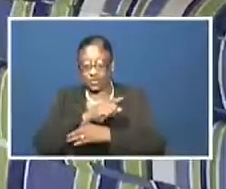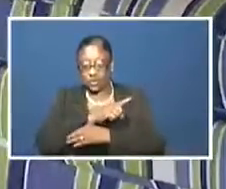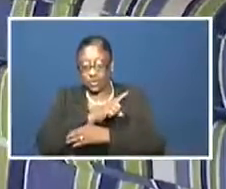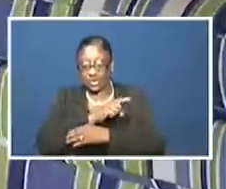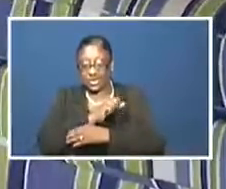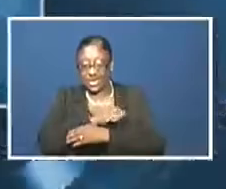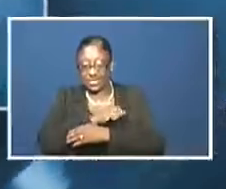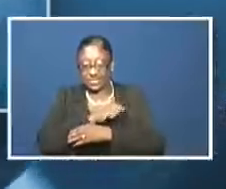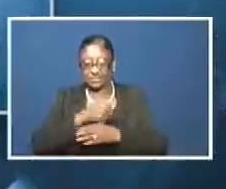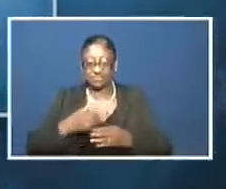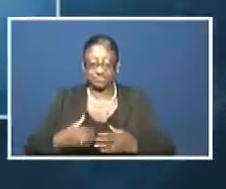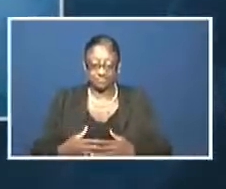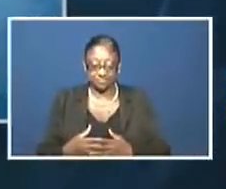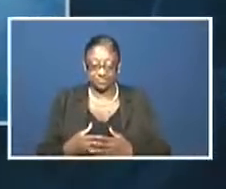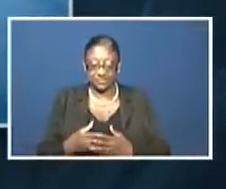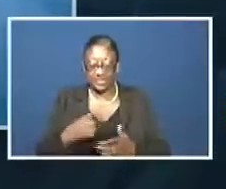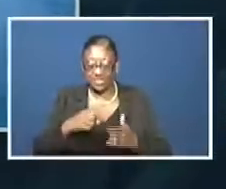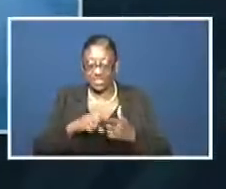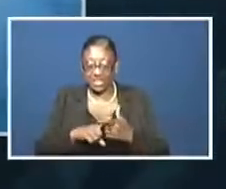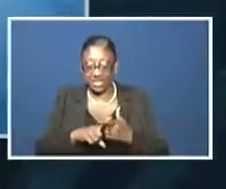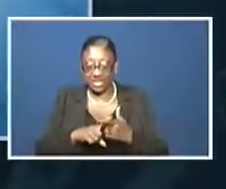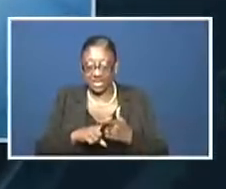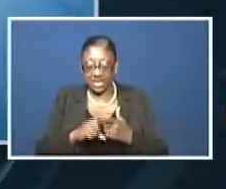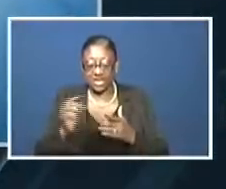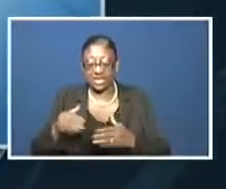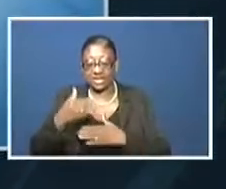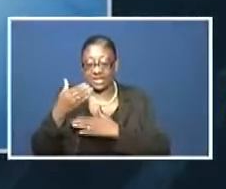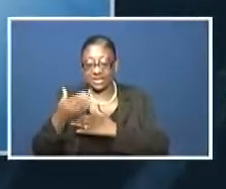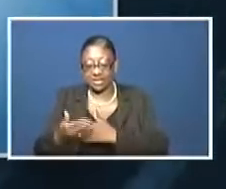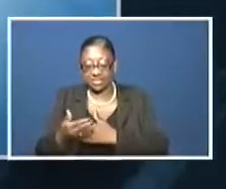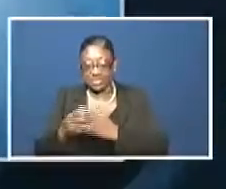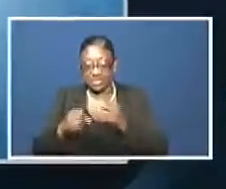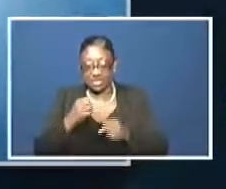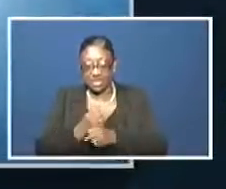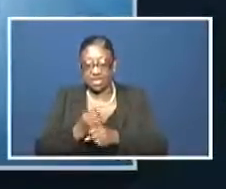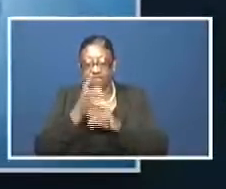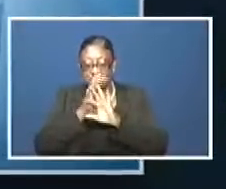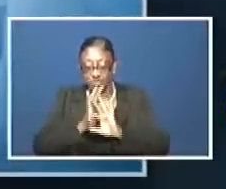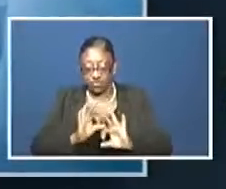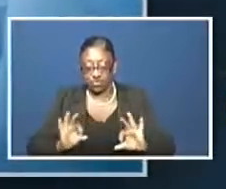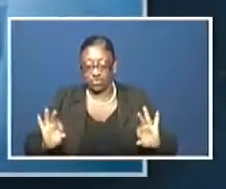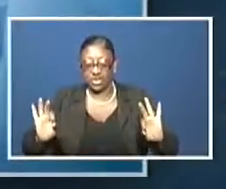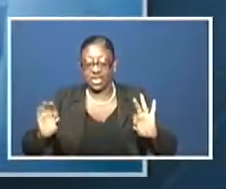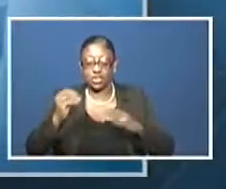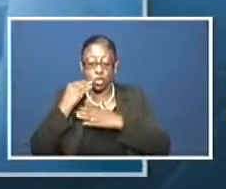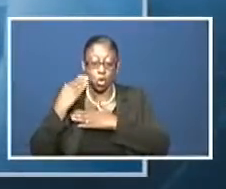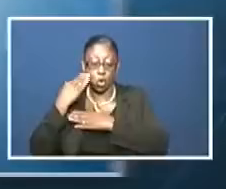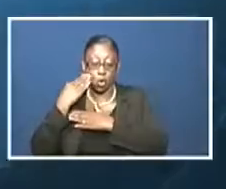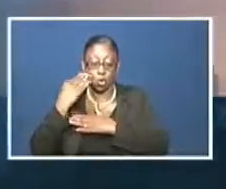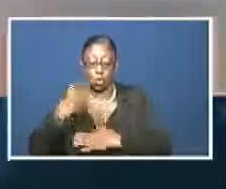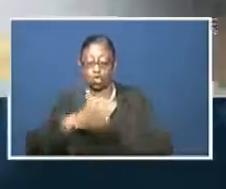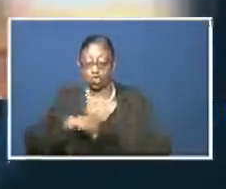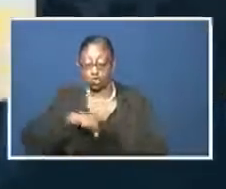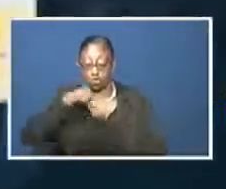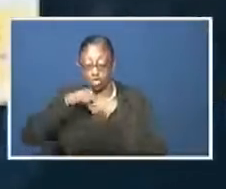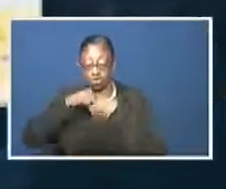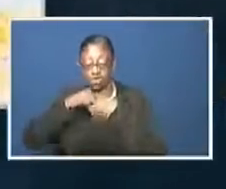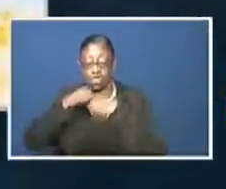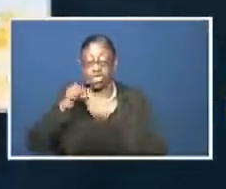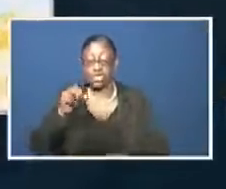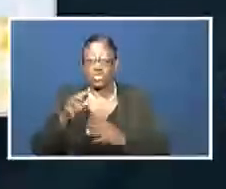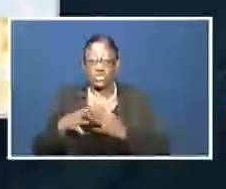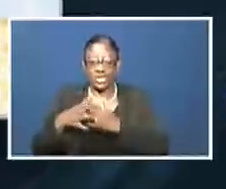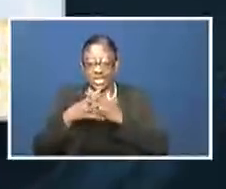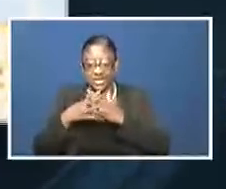Allen. Well, meantime, another year down for the land of the free and the home of the brave. The United States